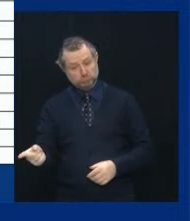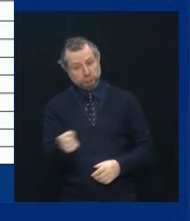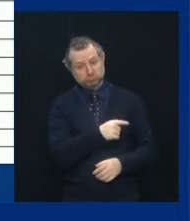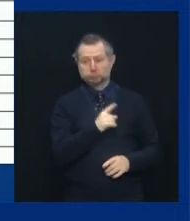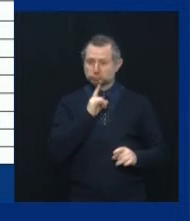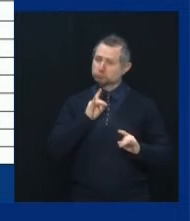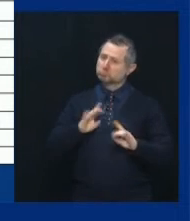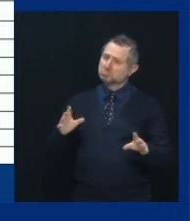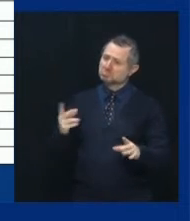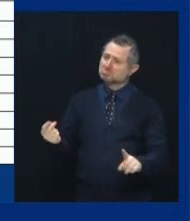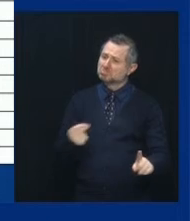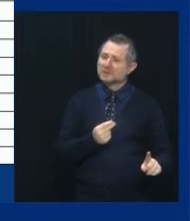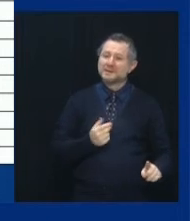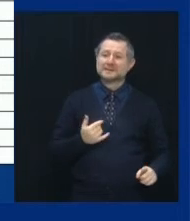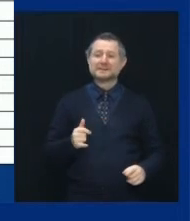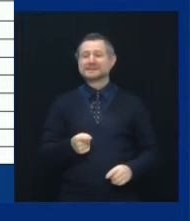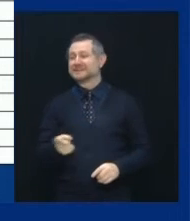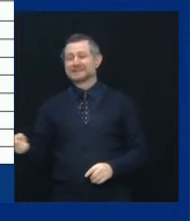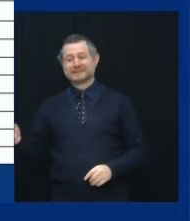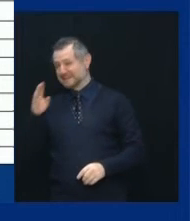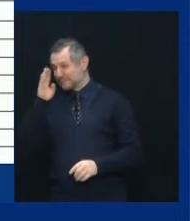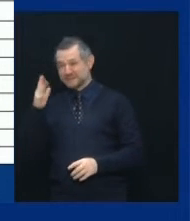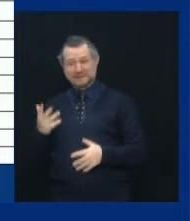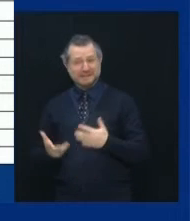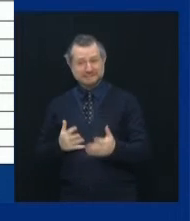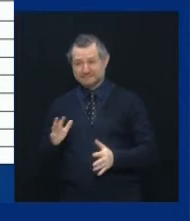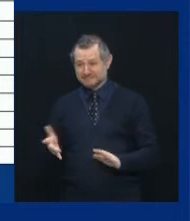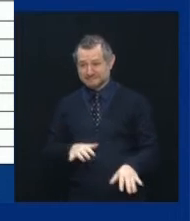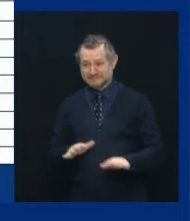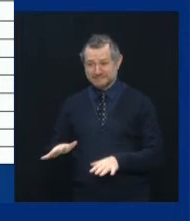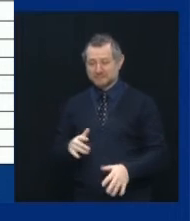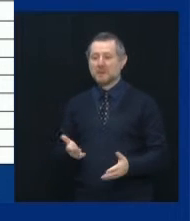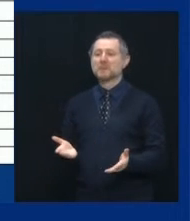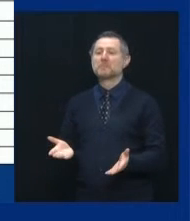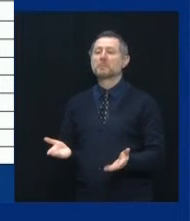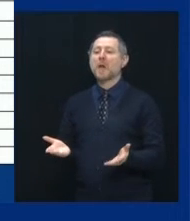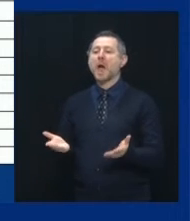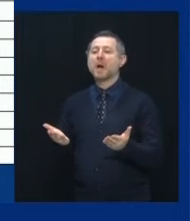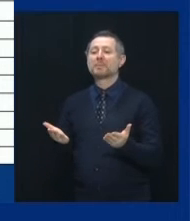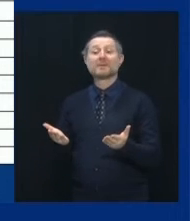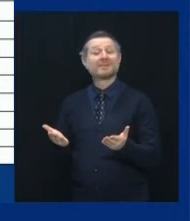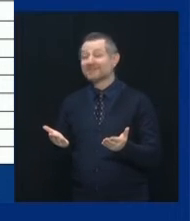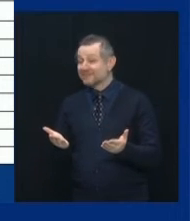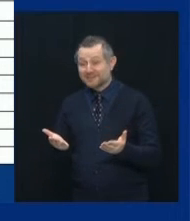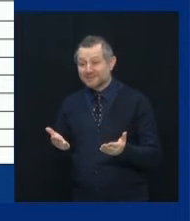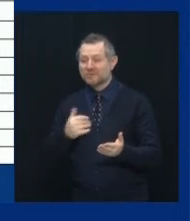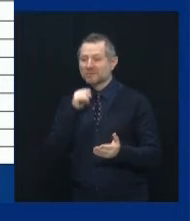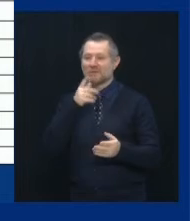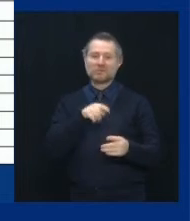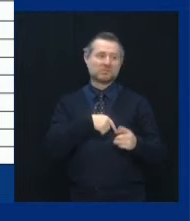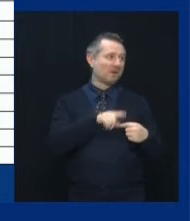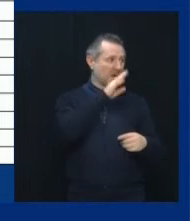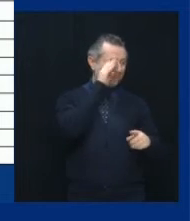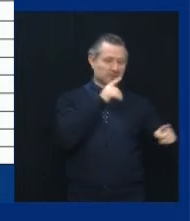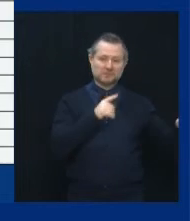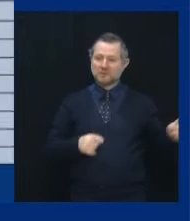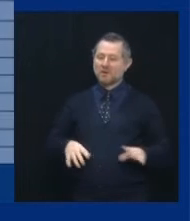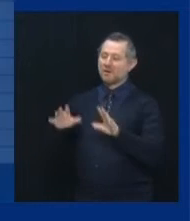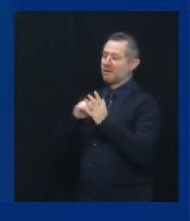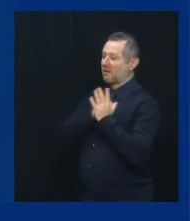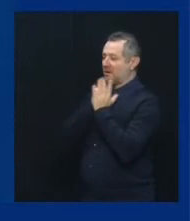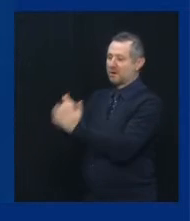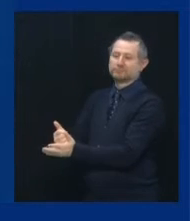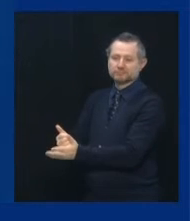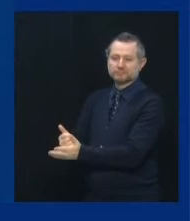For those that are not doing well, pick up the performance, or let's get another hospital to help you get it